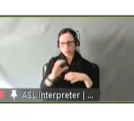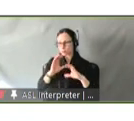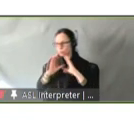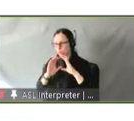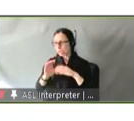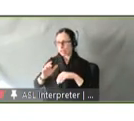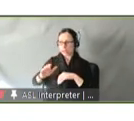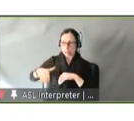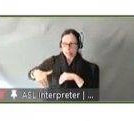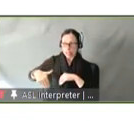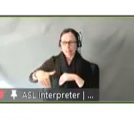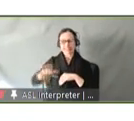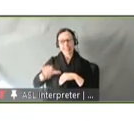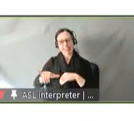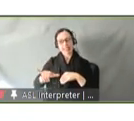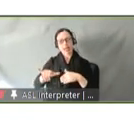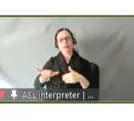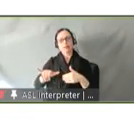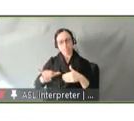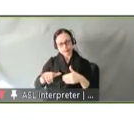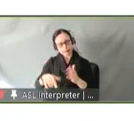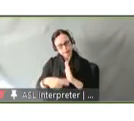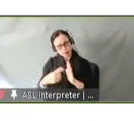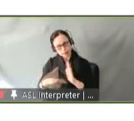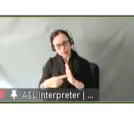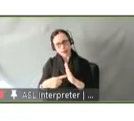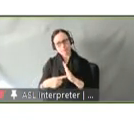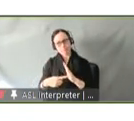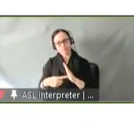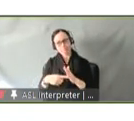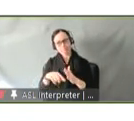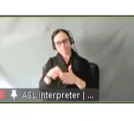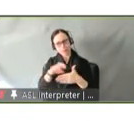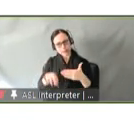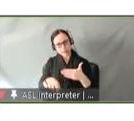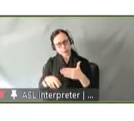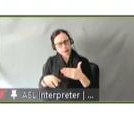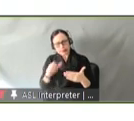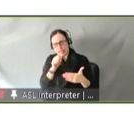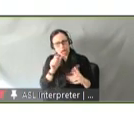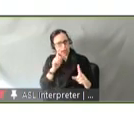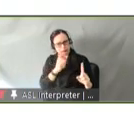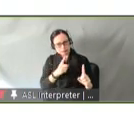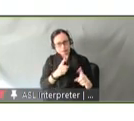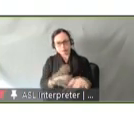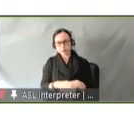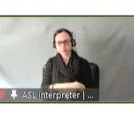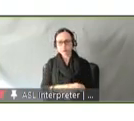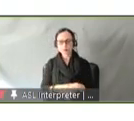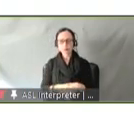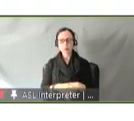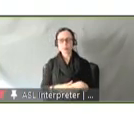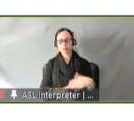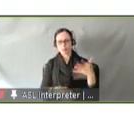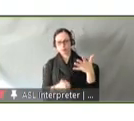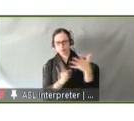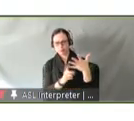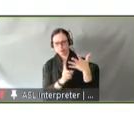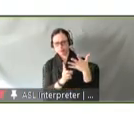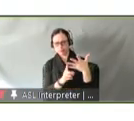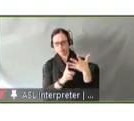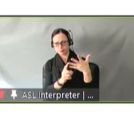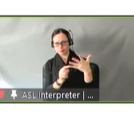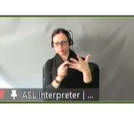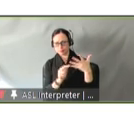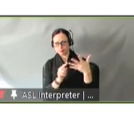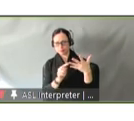lead to unintended consequences. For the last 2 points, I think I just want to highlight the difficult work